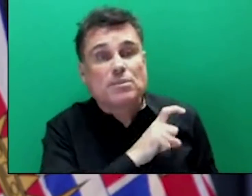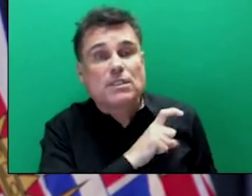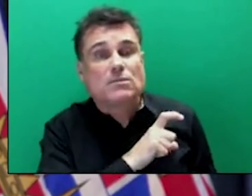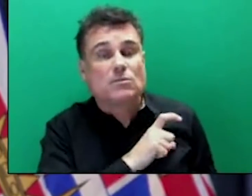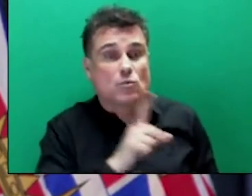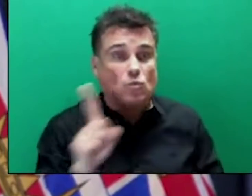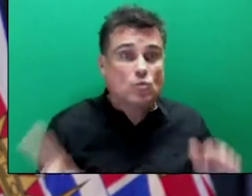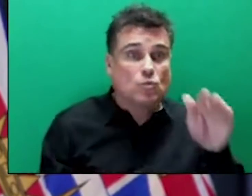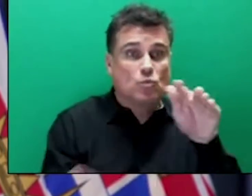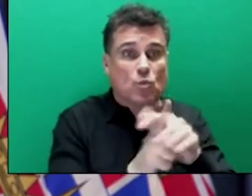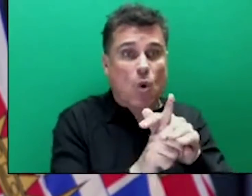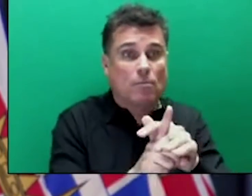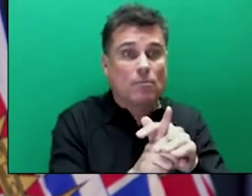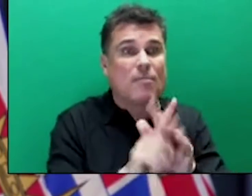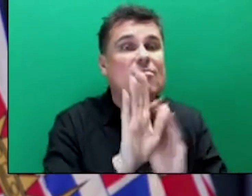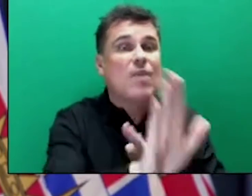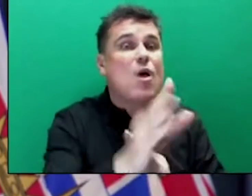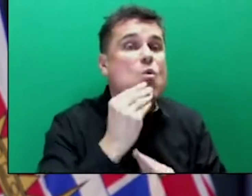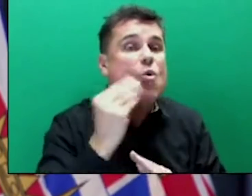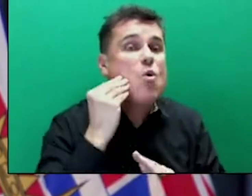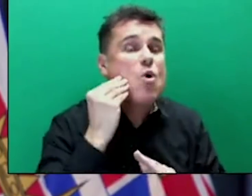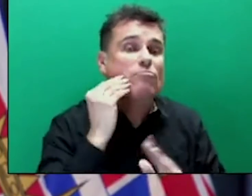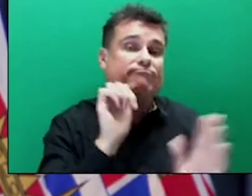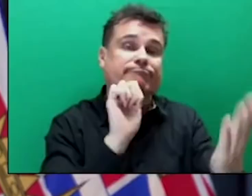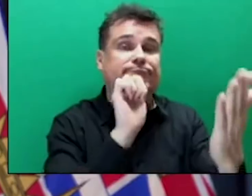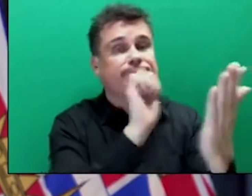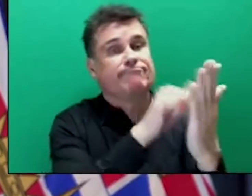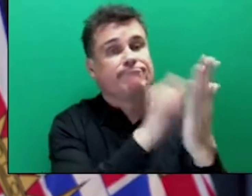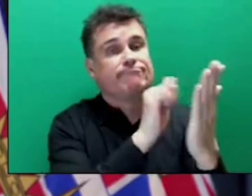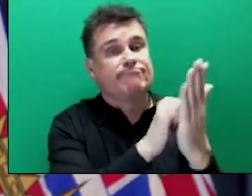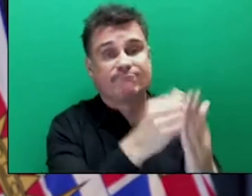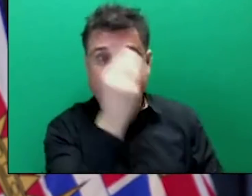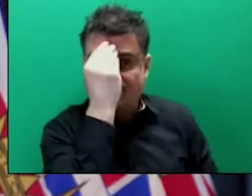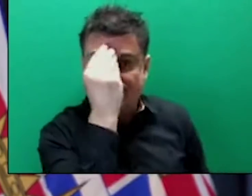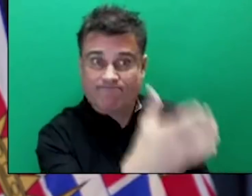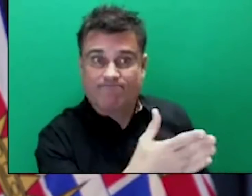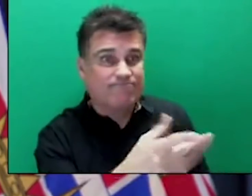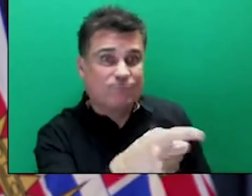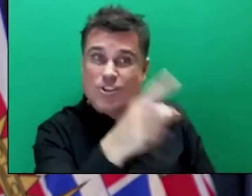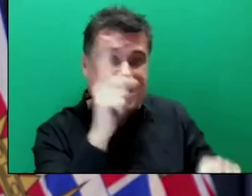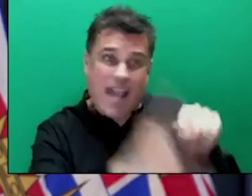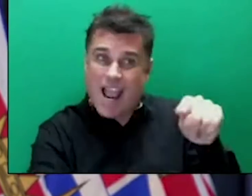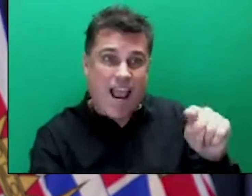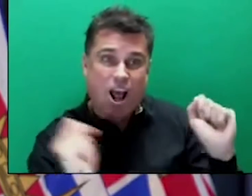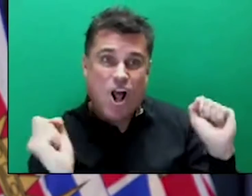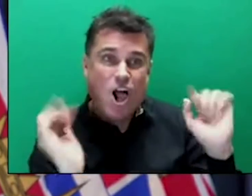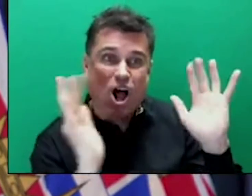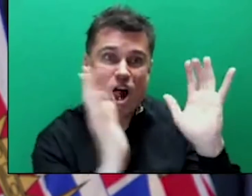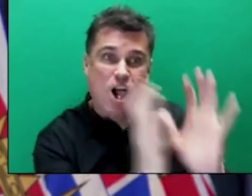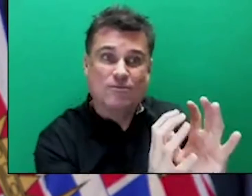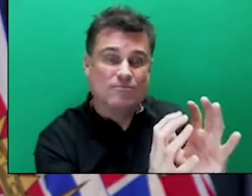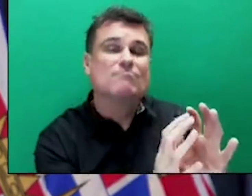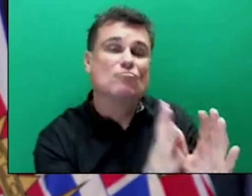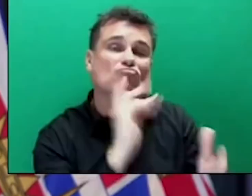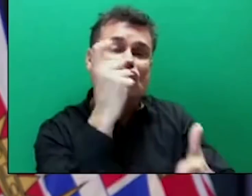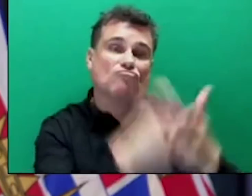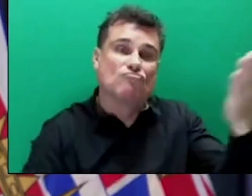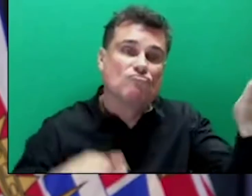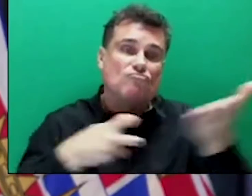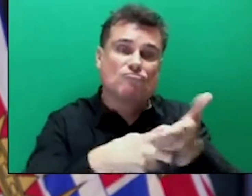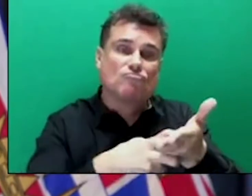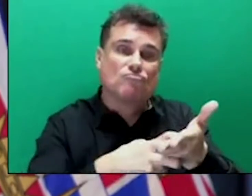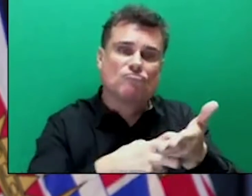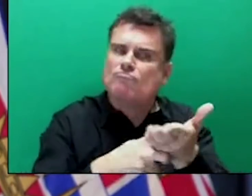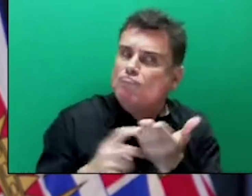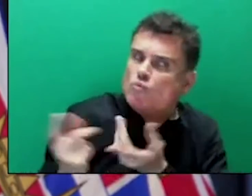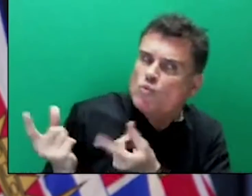get Minister Dix to just outline the new orders in French, please. Yeah, so the intent of the orders, as